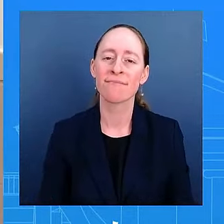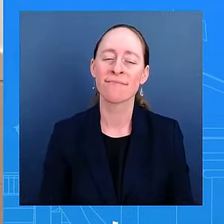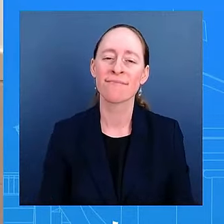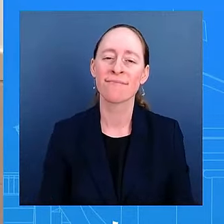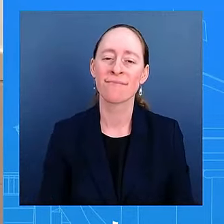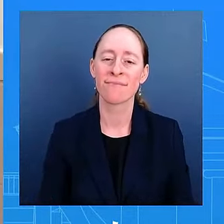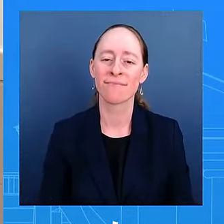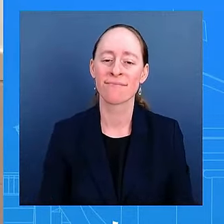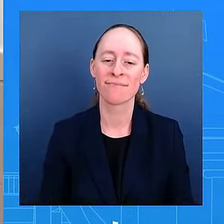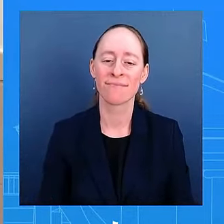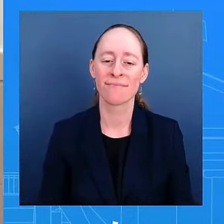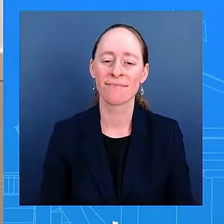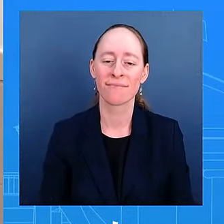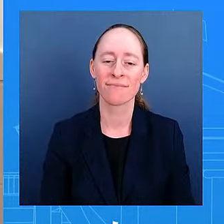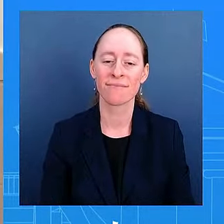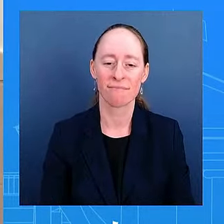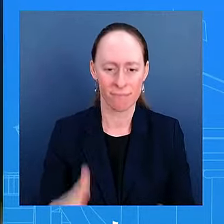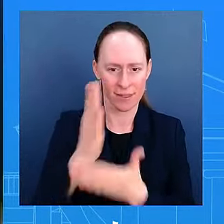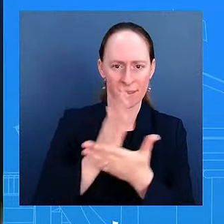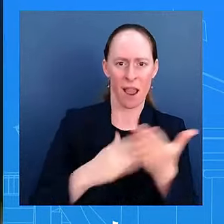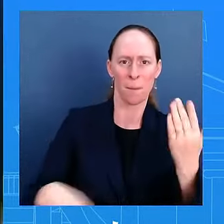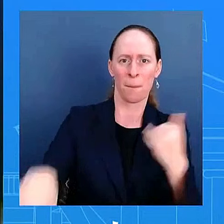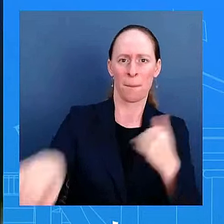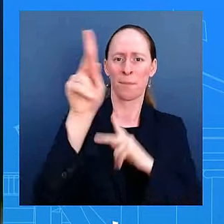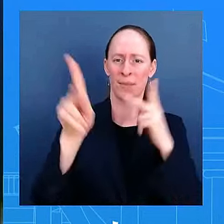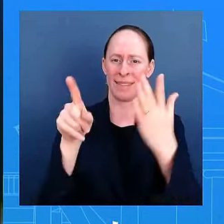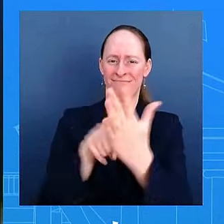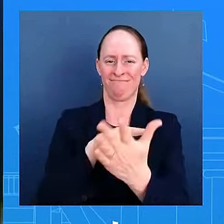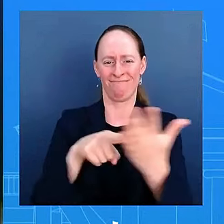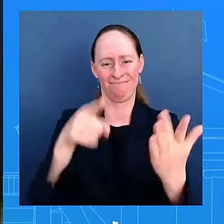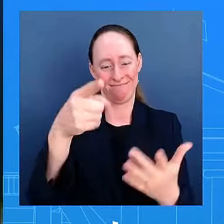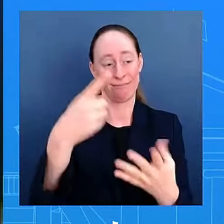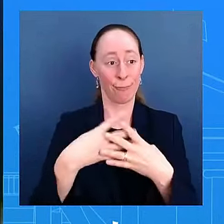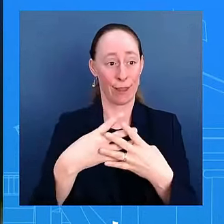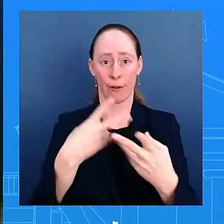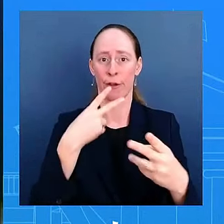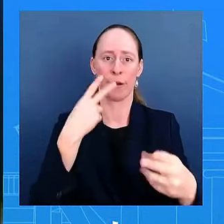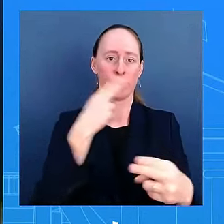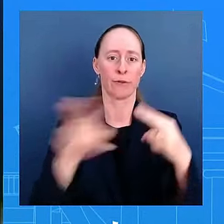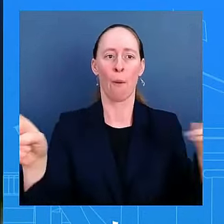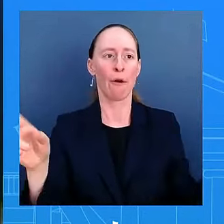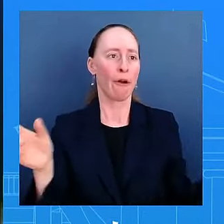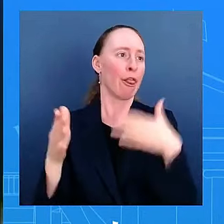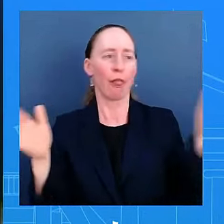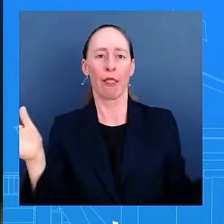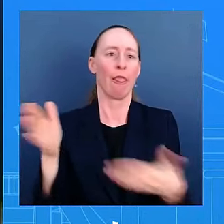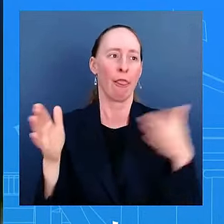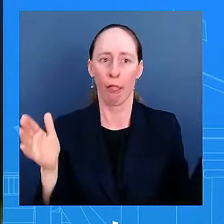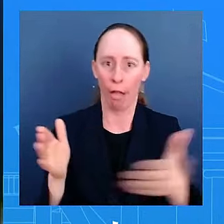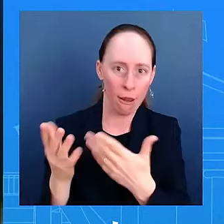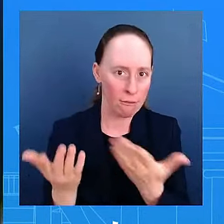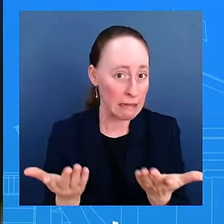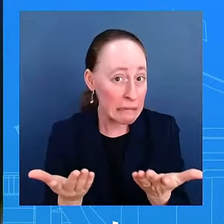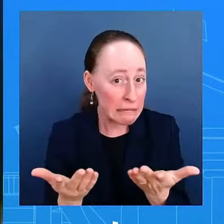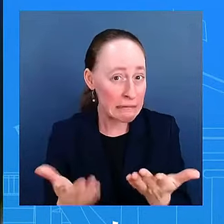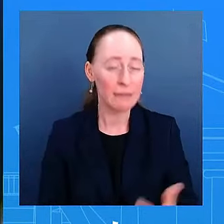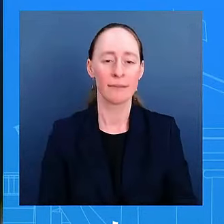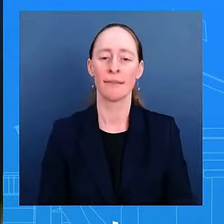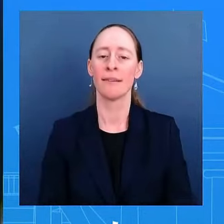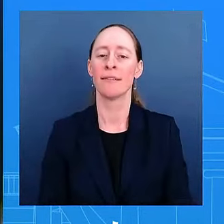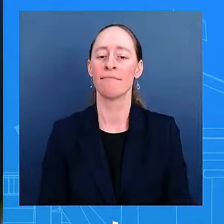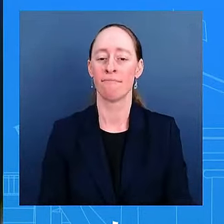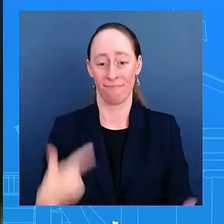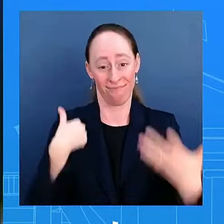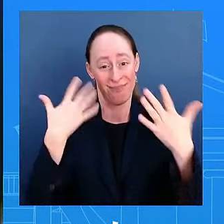enough vetting in these cases? What I can say is how I just ended my last question to you. Protecting the American people is the president's top